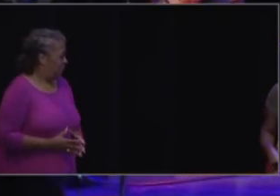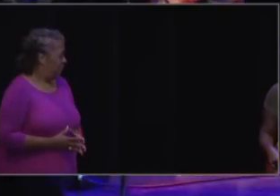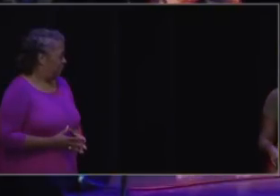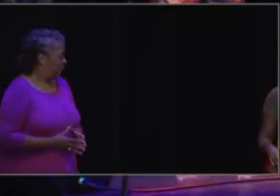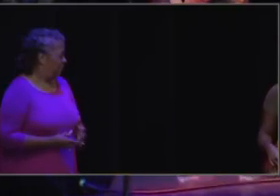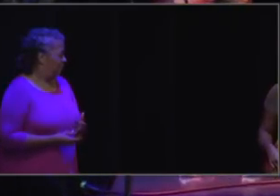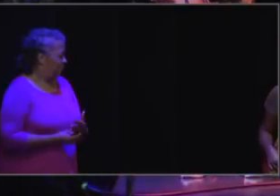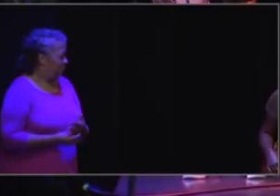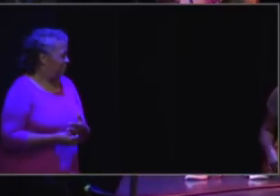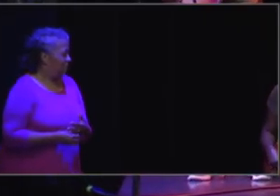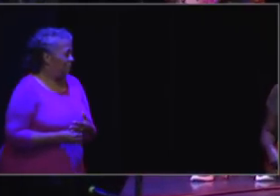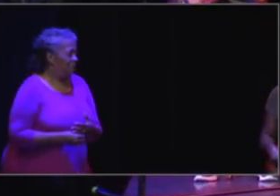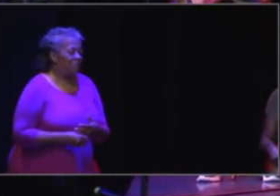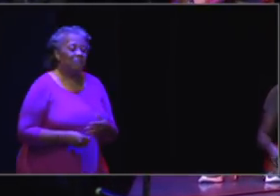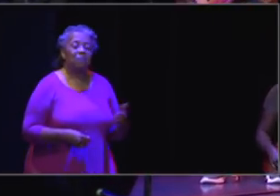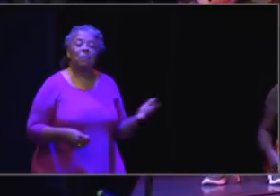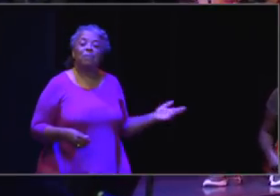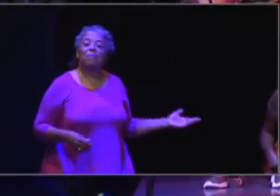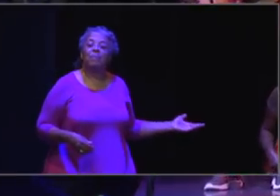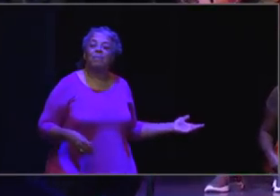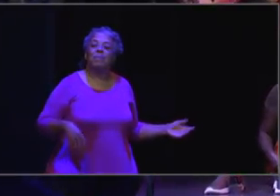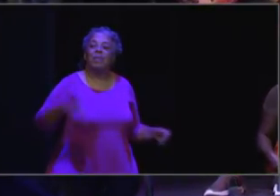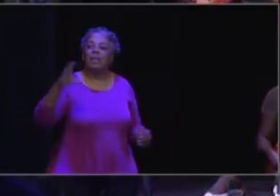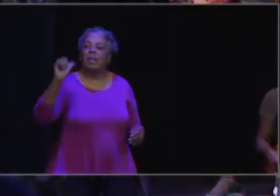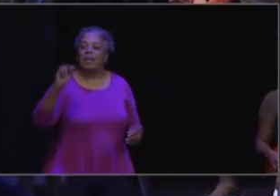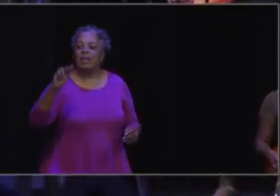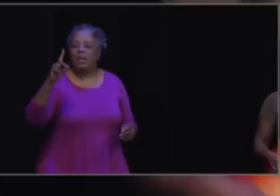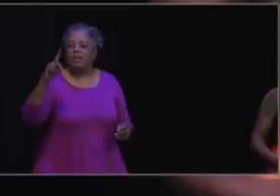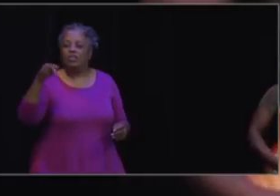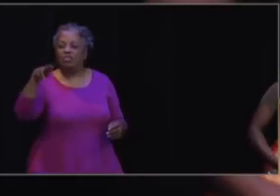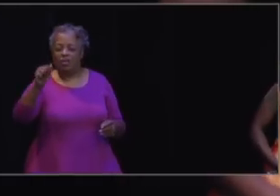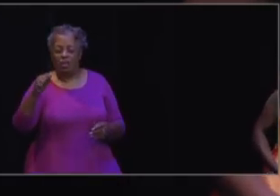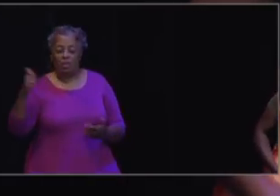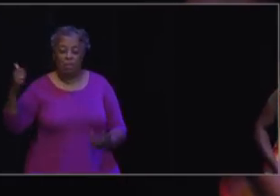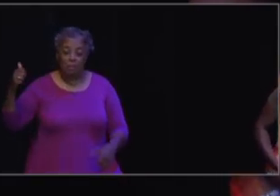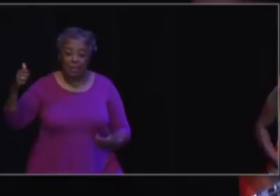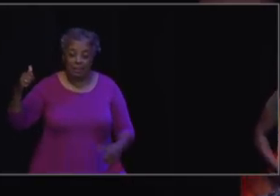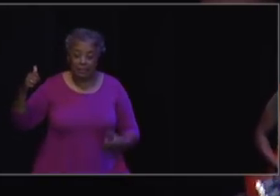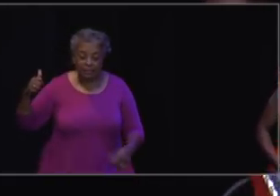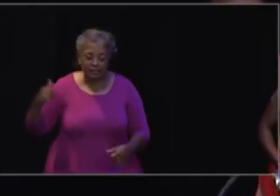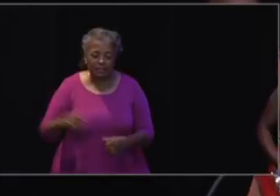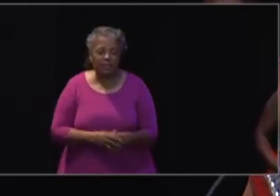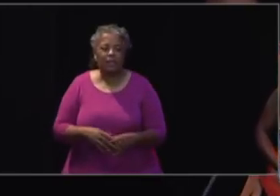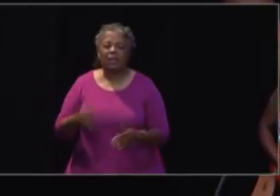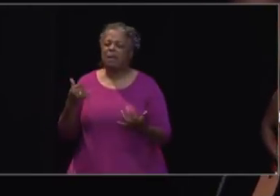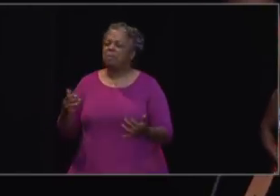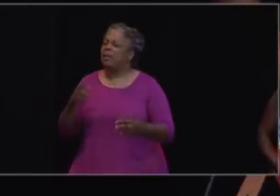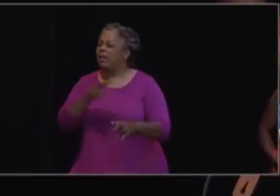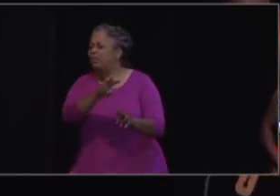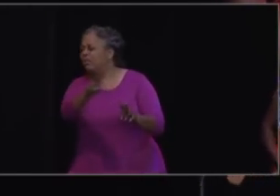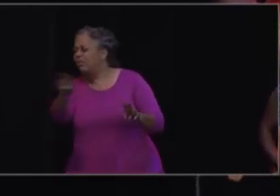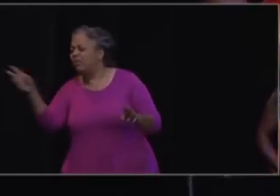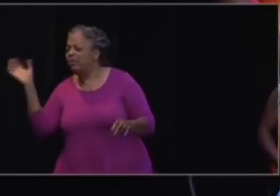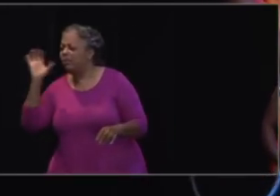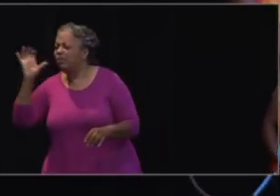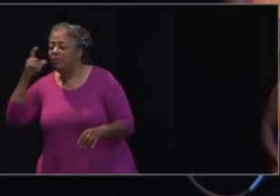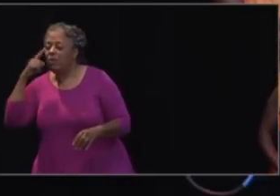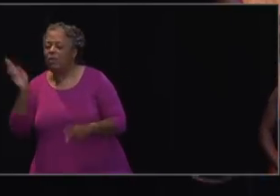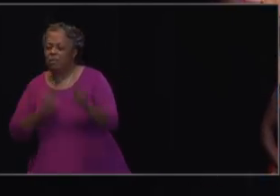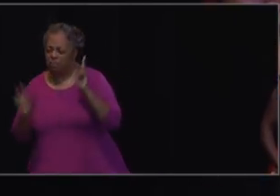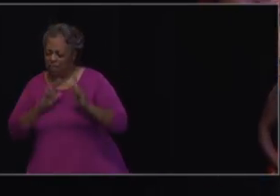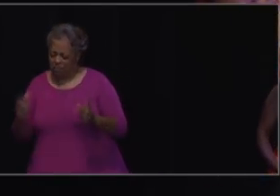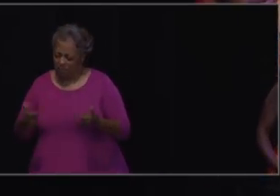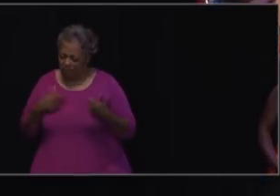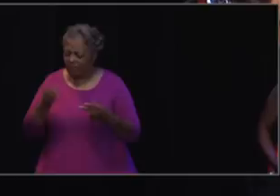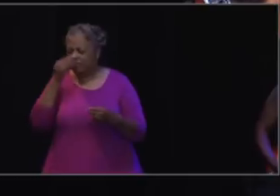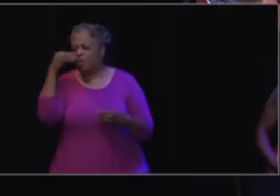Kendra on bass. Yeah. I wanna see hands up here. people who live unapologetic, love